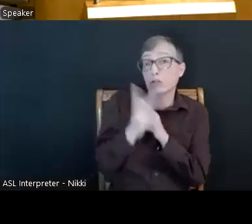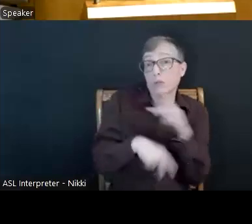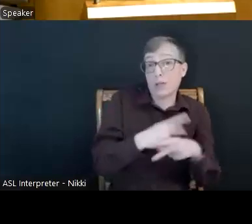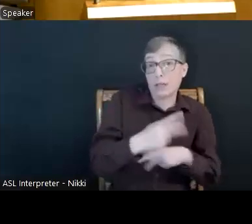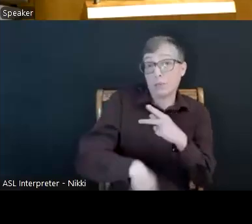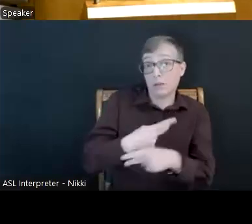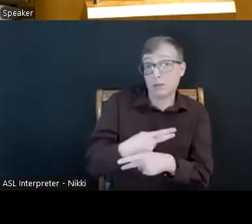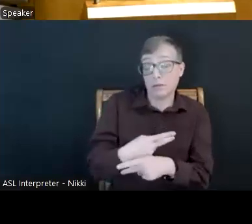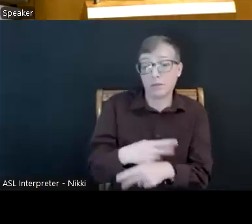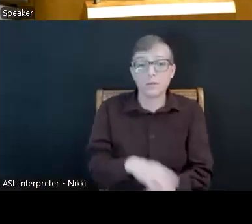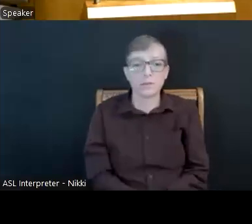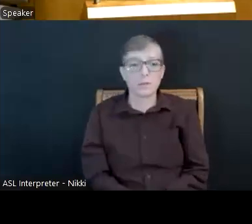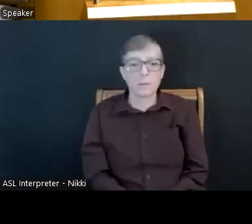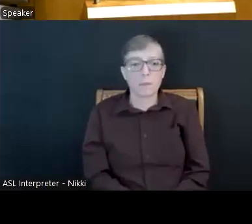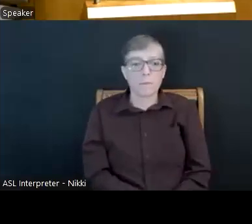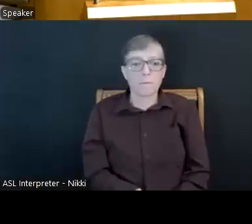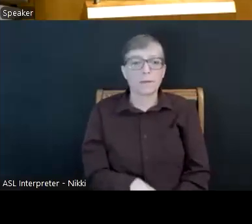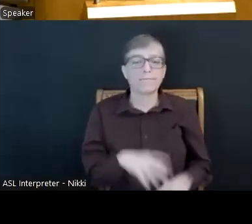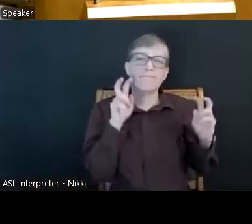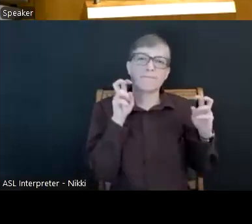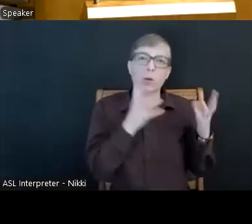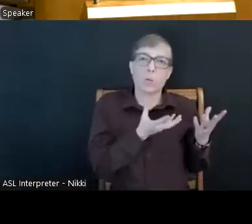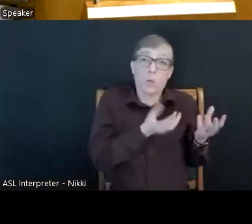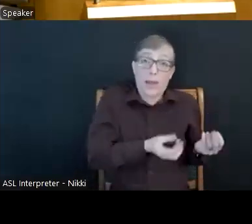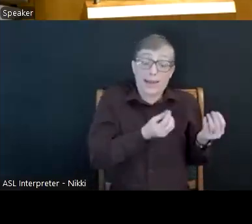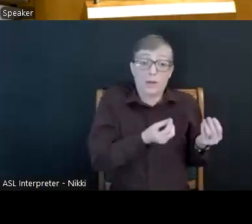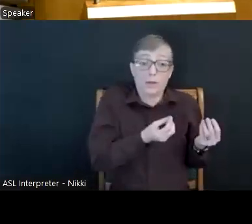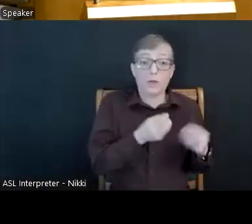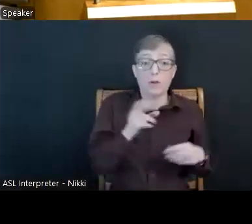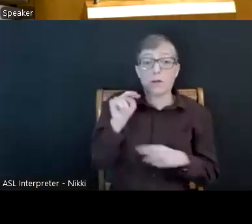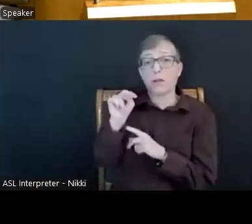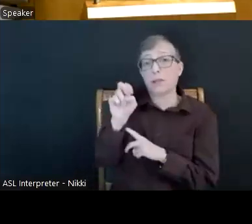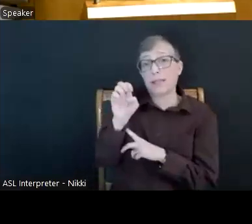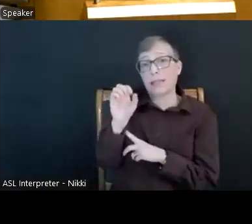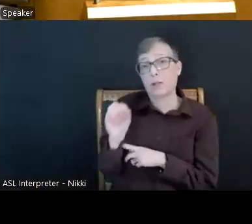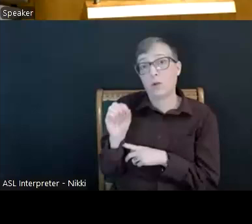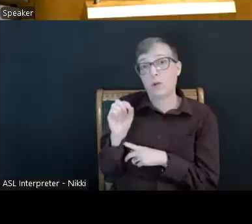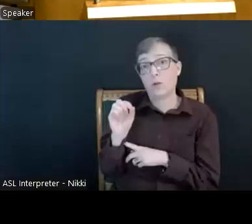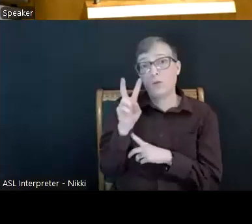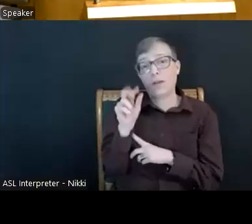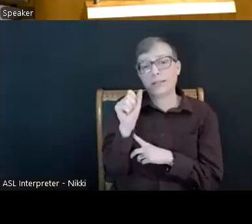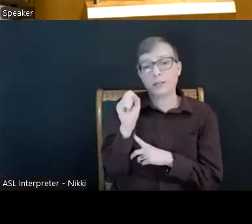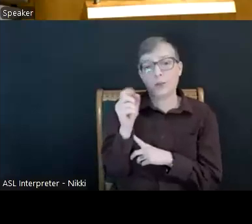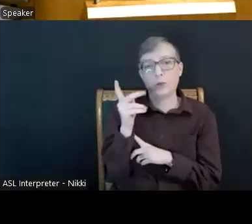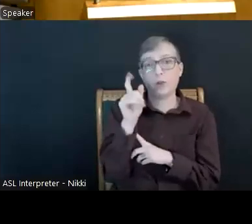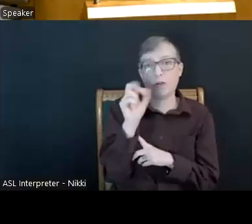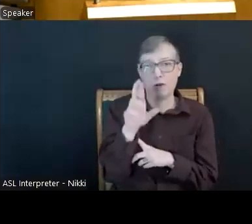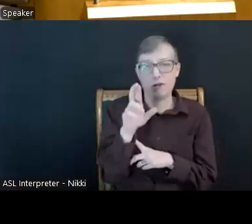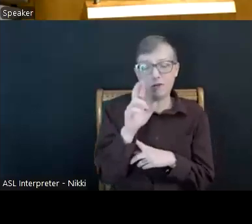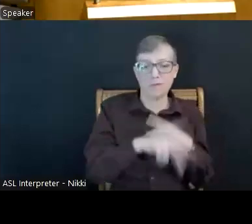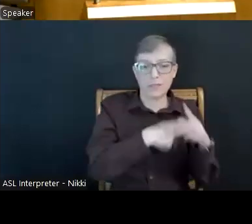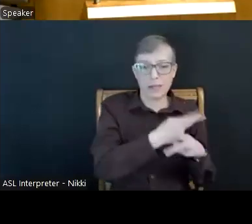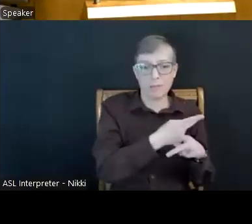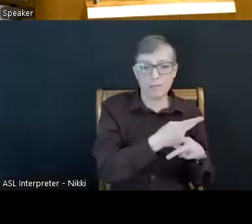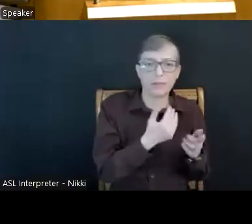condition. There's the wet or neovascular type involving growth of new but unstable blood vessels, which can leak,